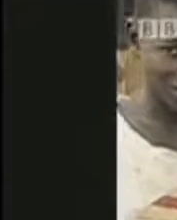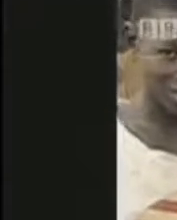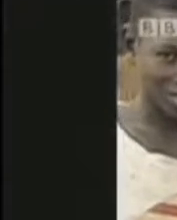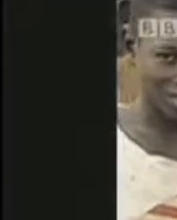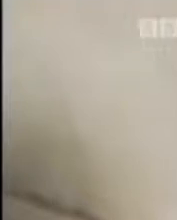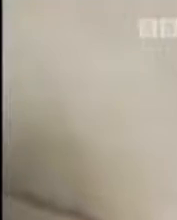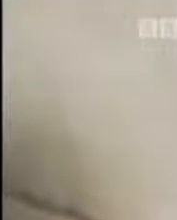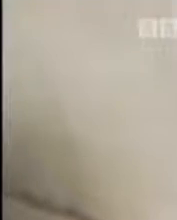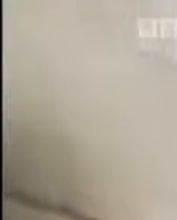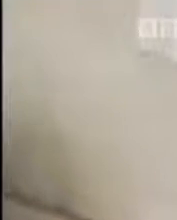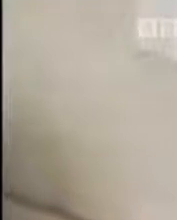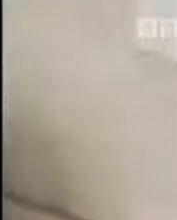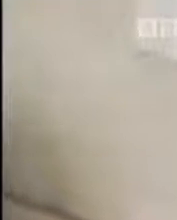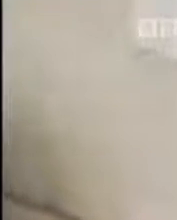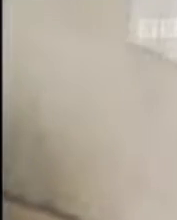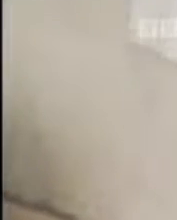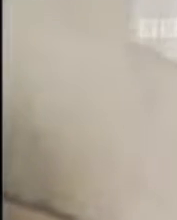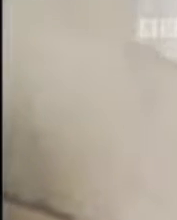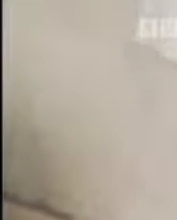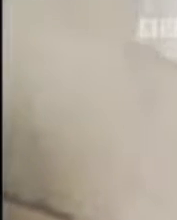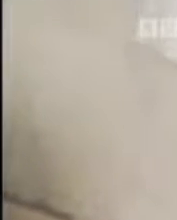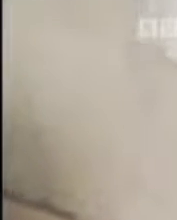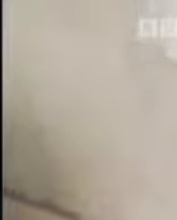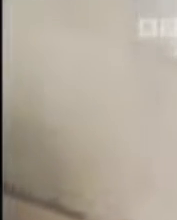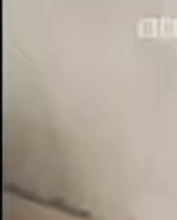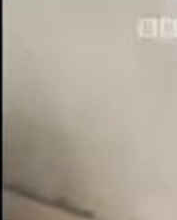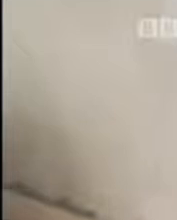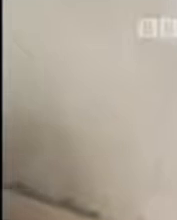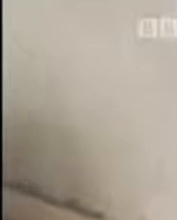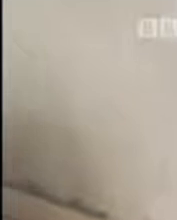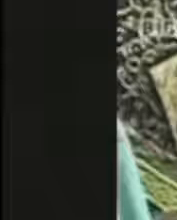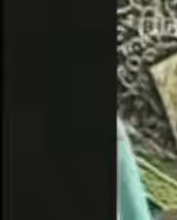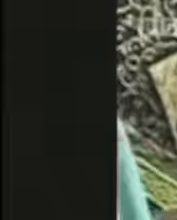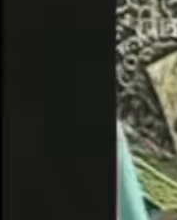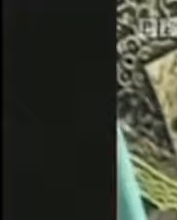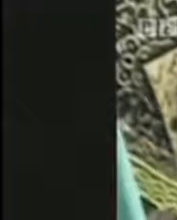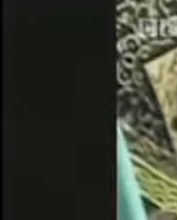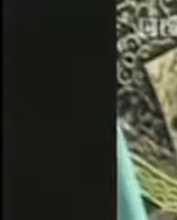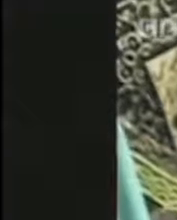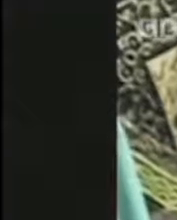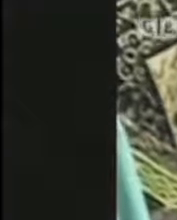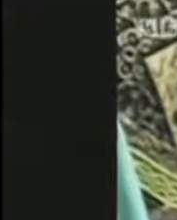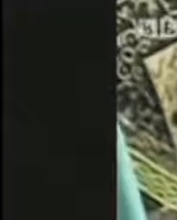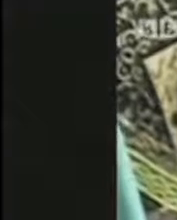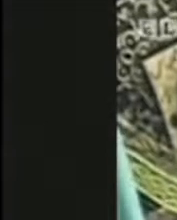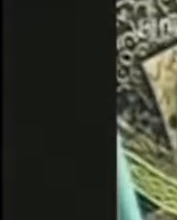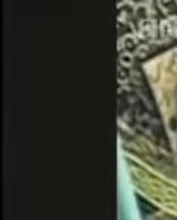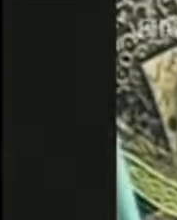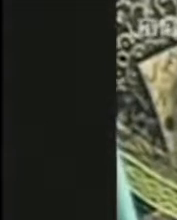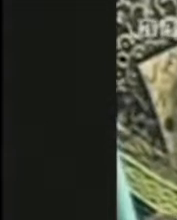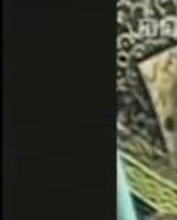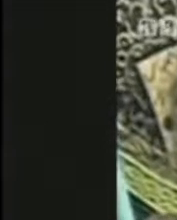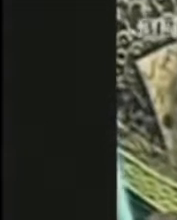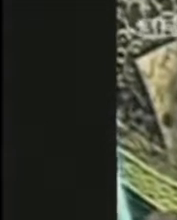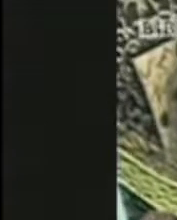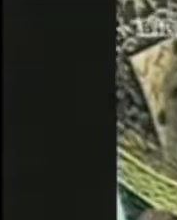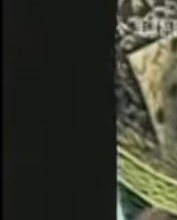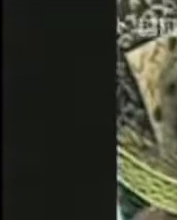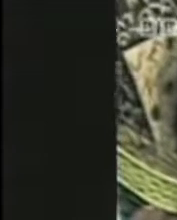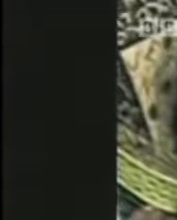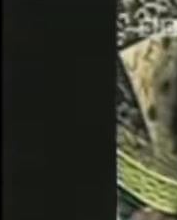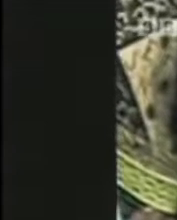7 years old. Do you know why you're here? In 1997, I was filmed by an American news crew at the place I was being